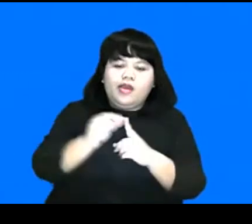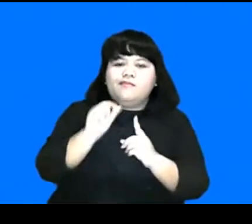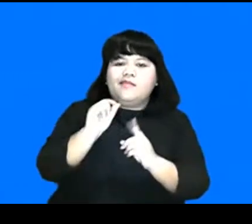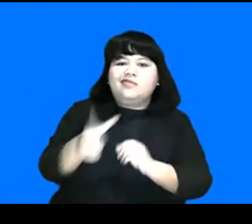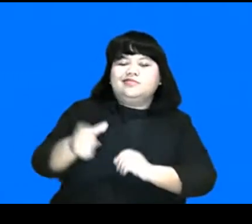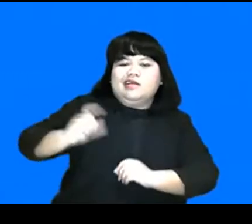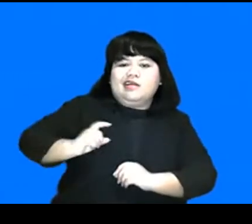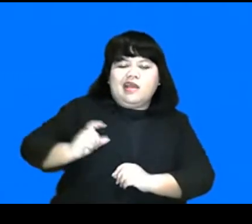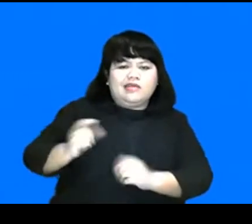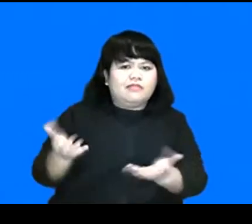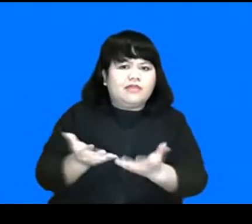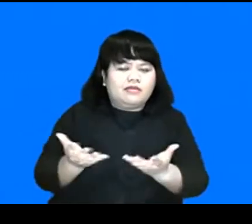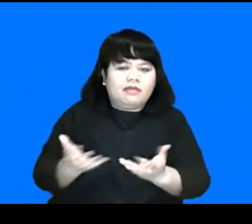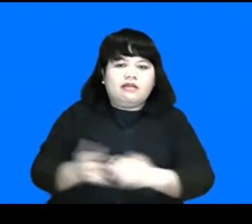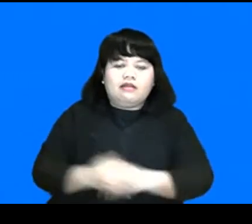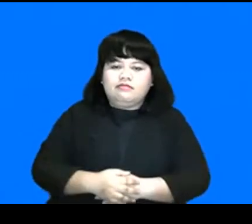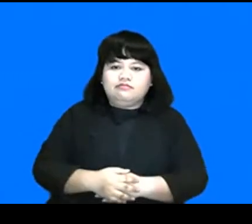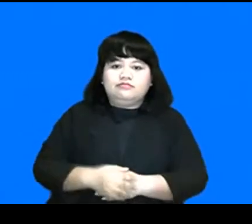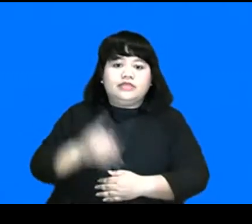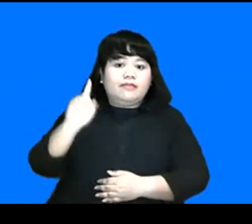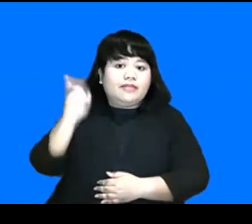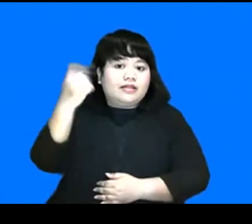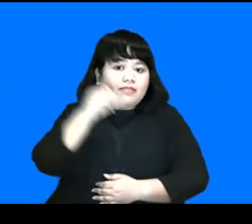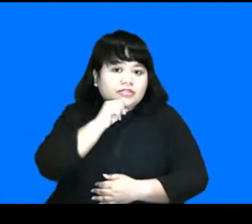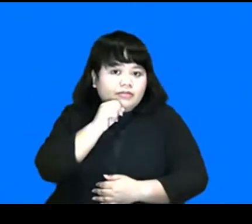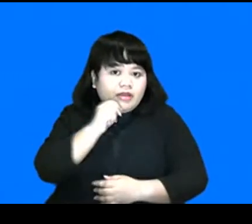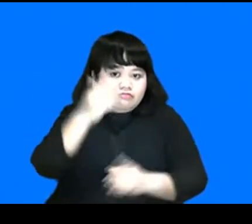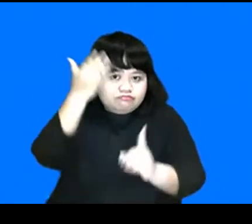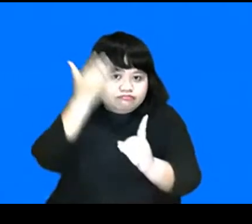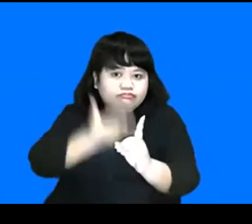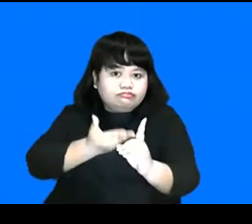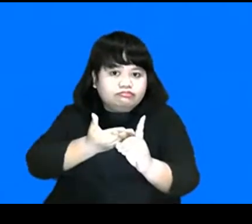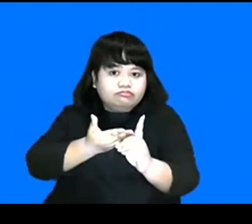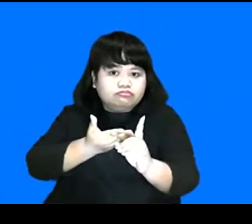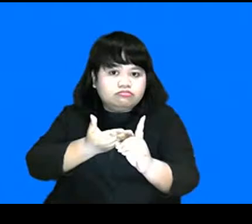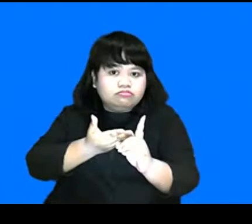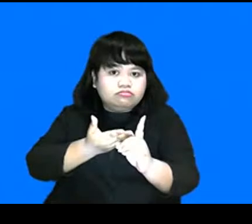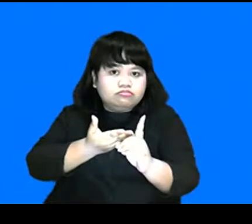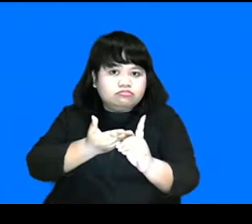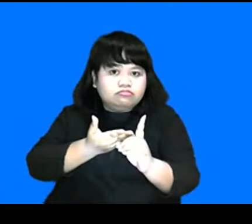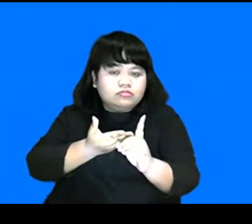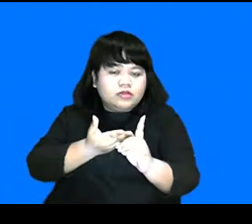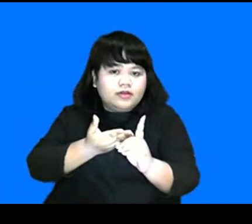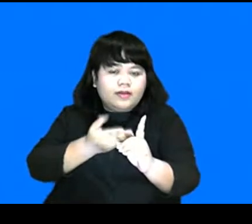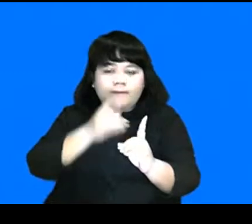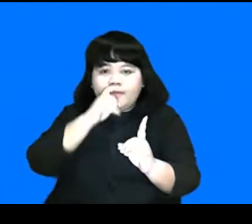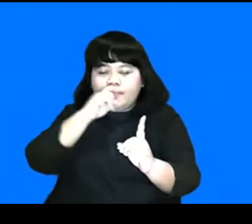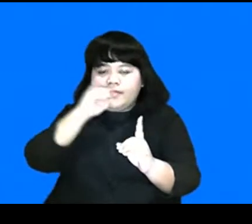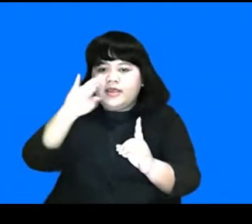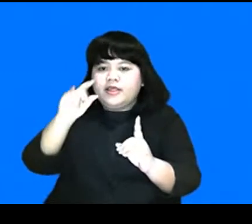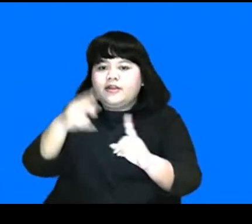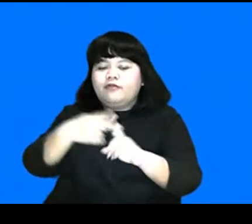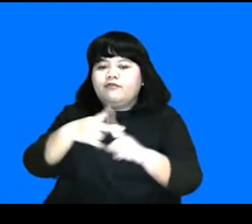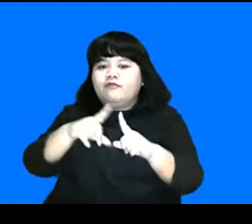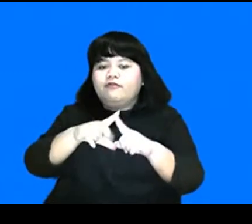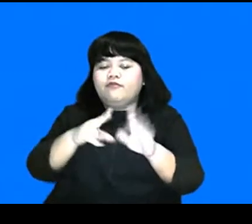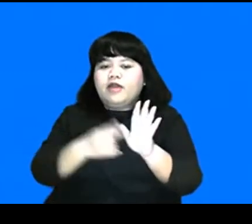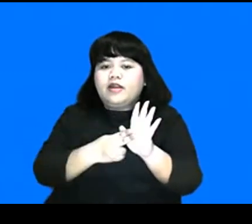first? Samira or Irvan? Okay, please, the floor is yours. You have the mic.